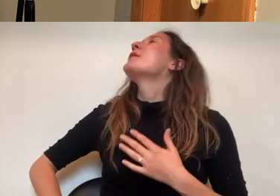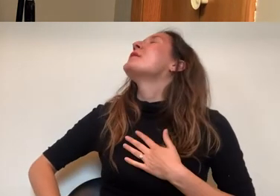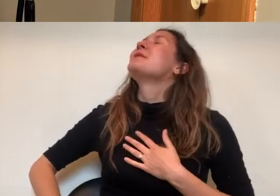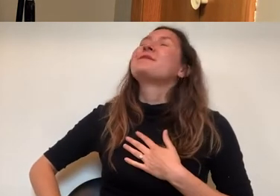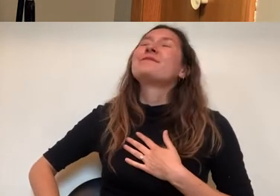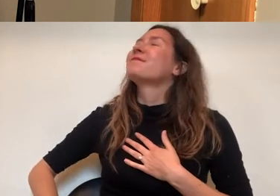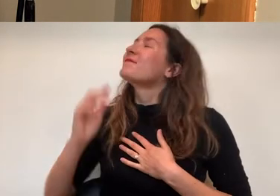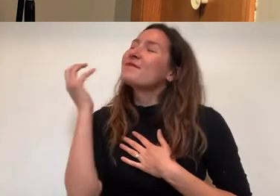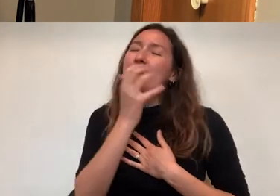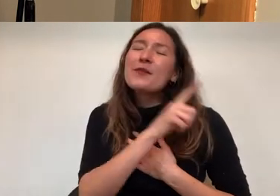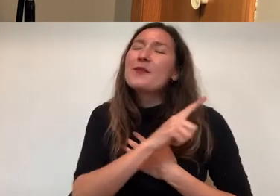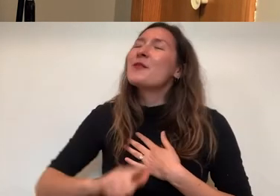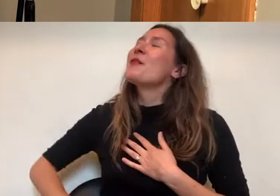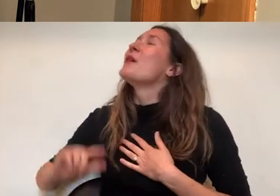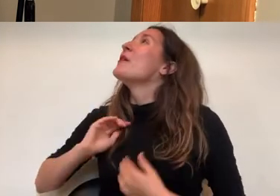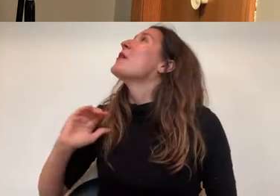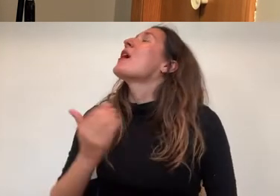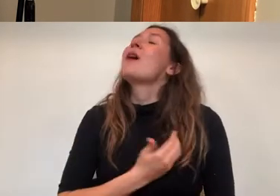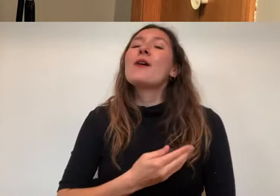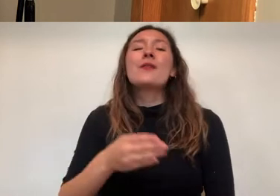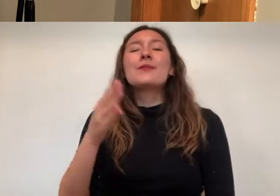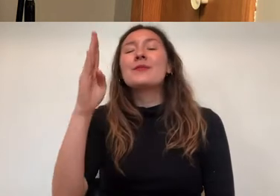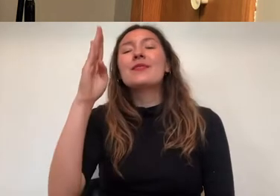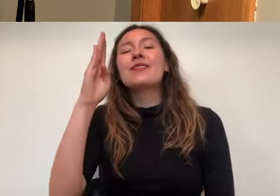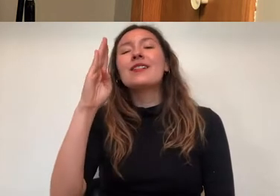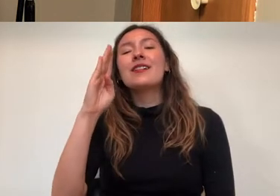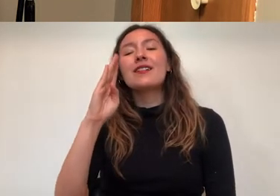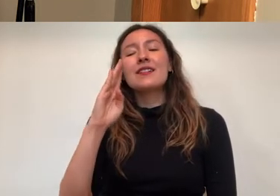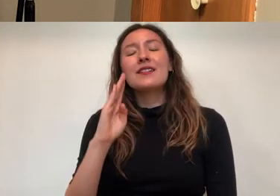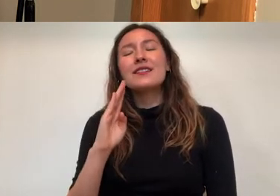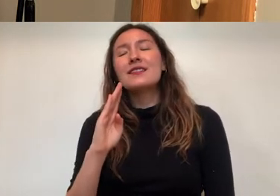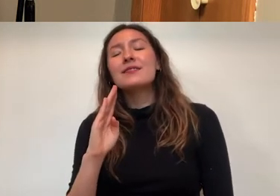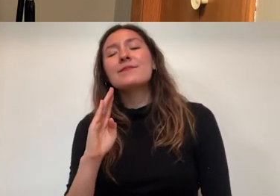O Lord, O Lord our